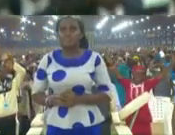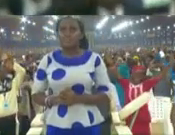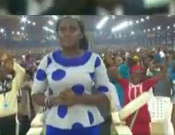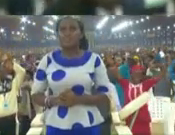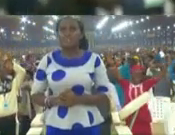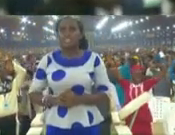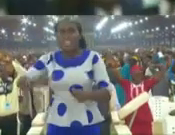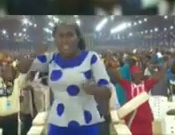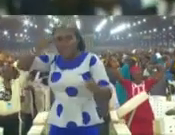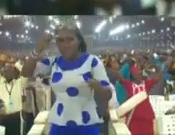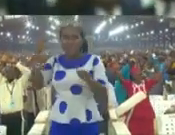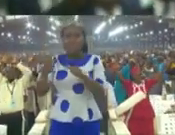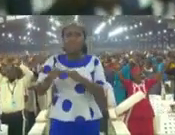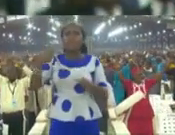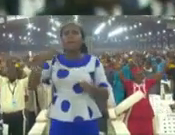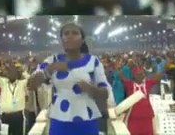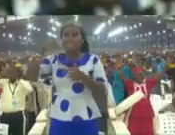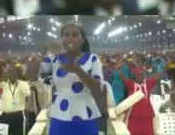remember me tonight.